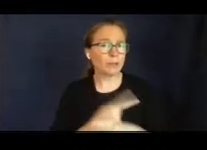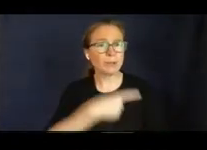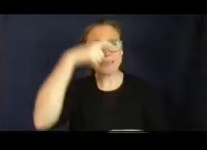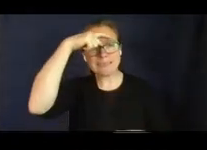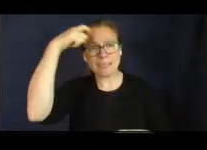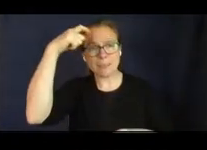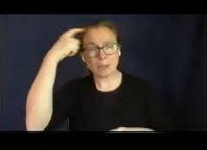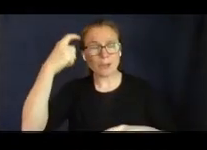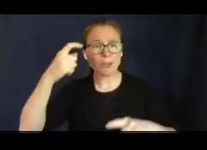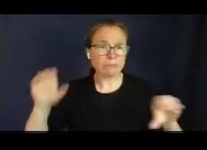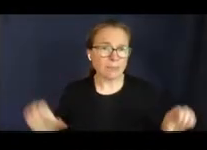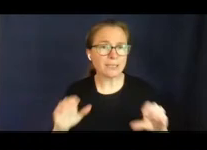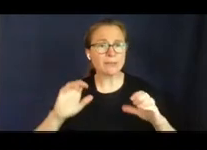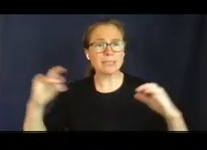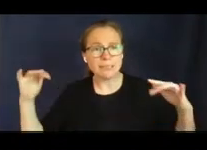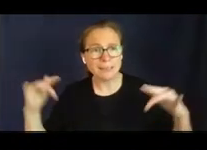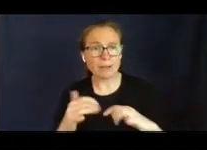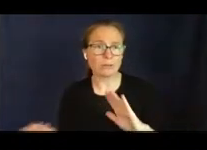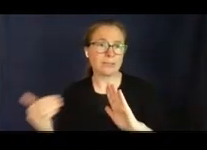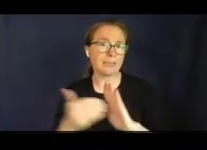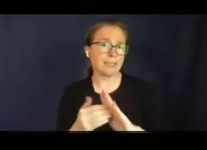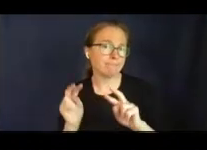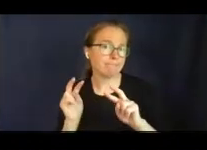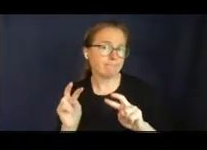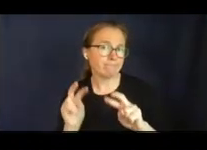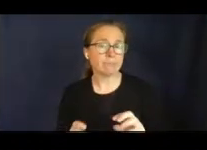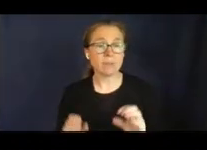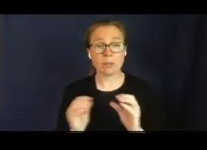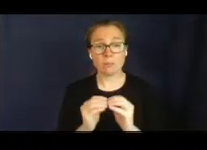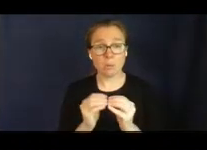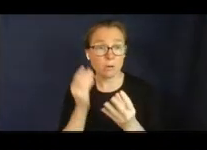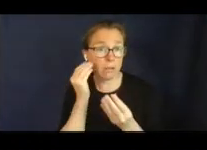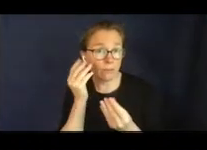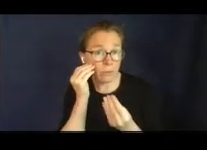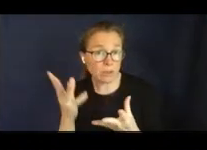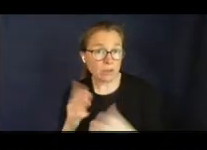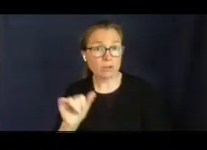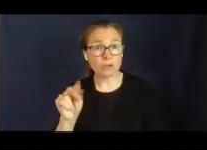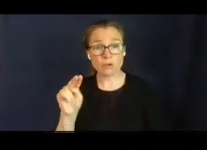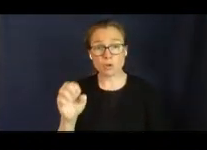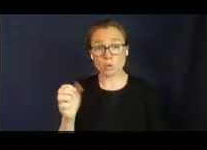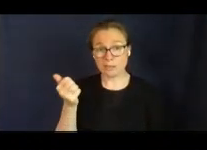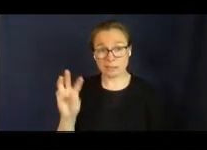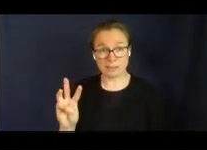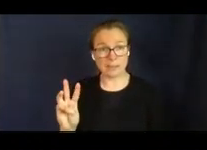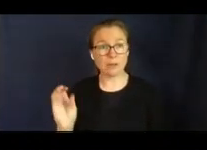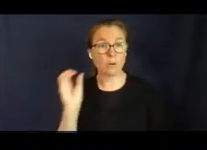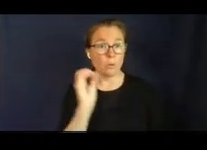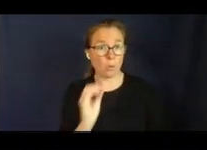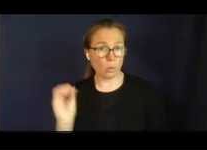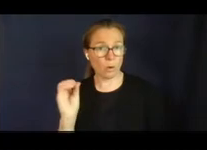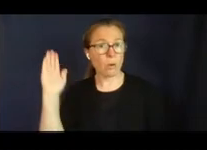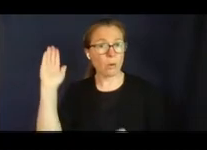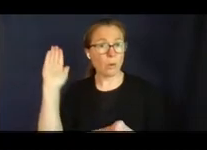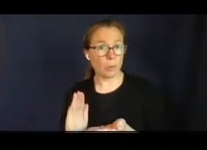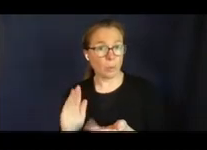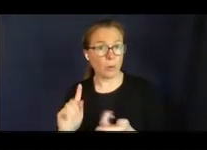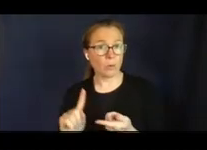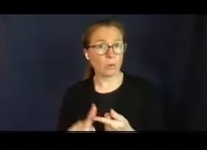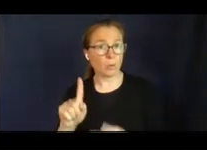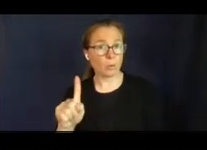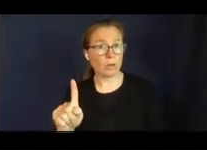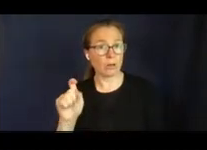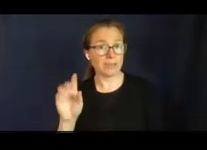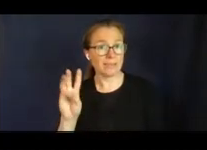Some more data, just some additional factoids here. As of June 16, Oregon dropped to 162